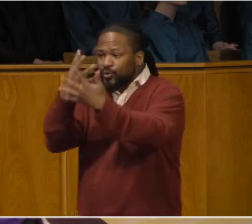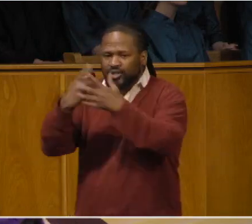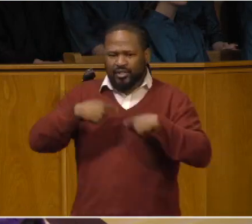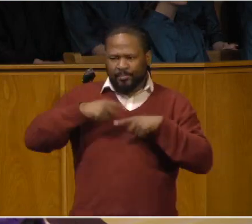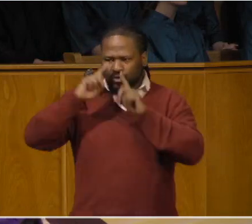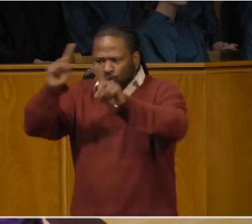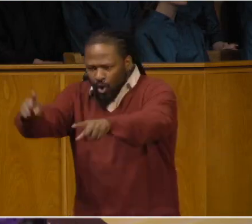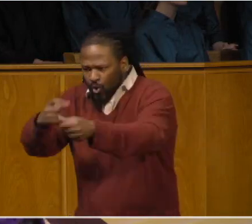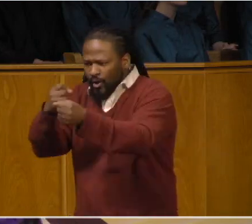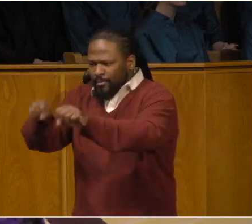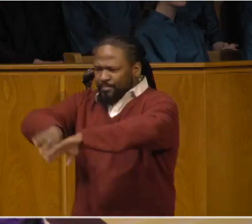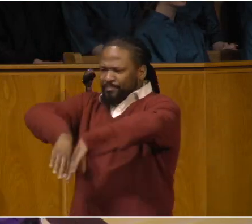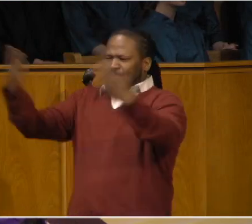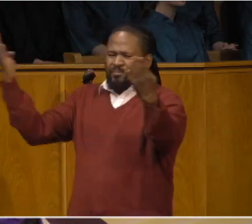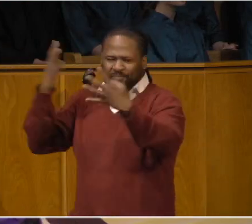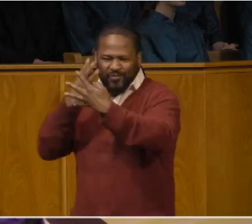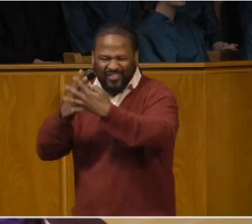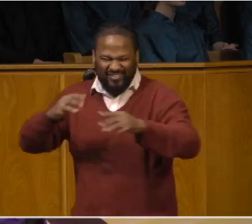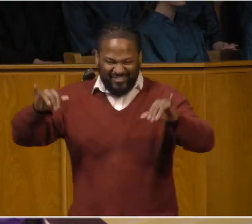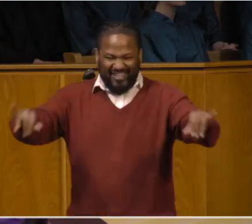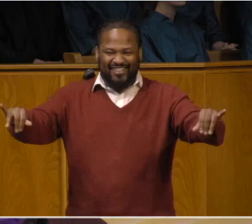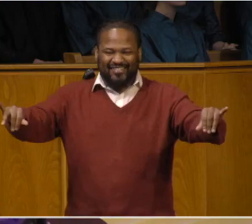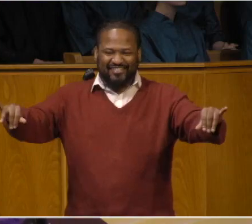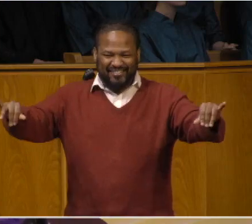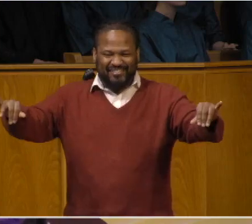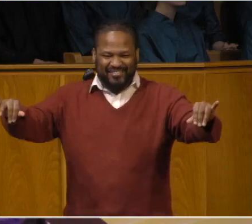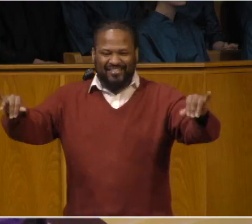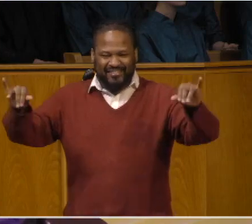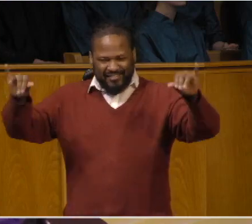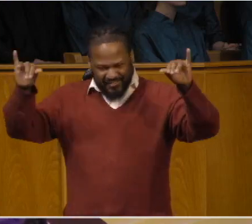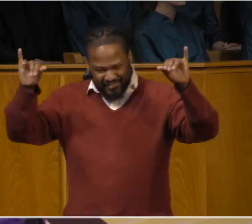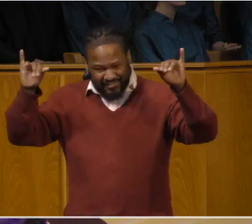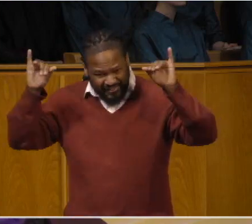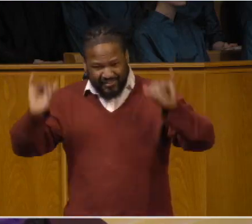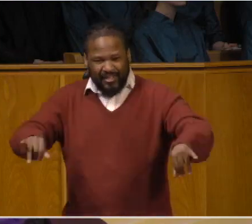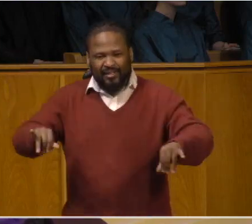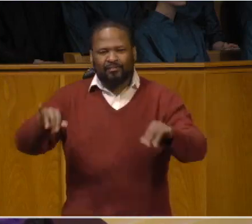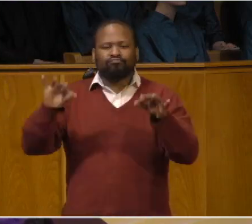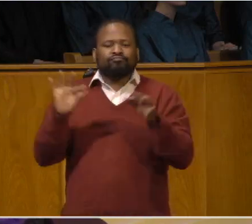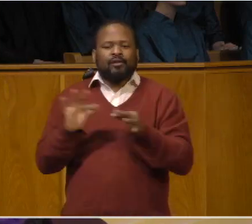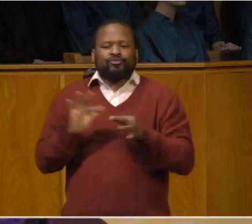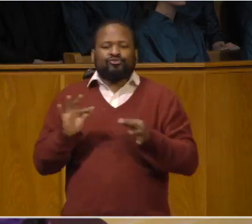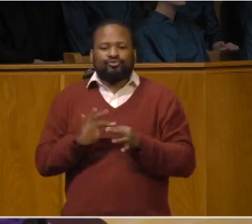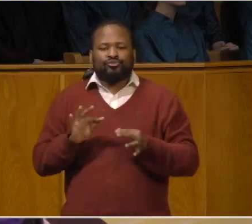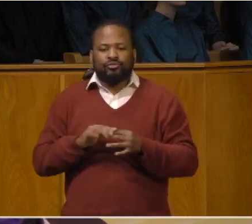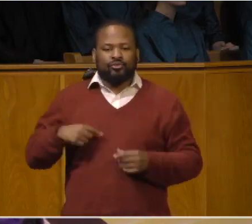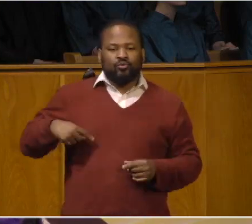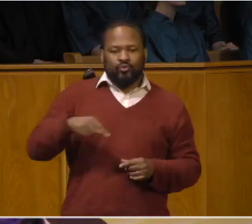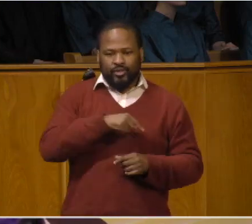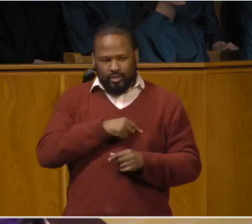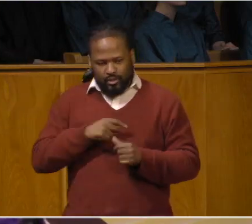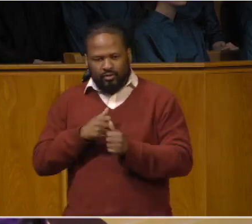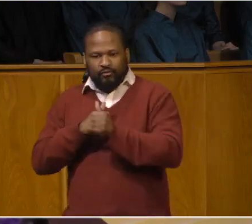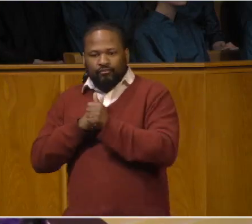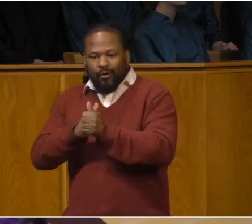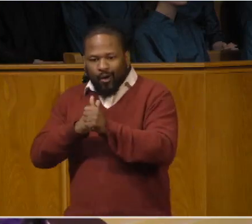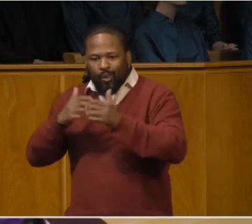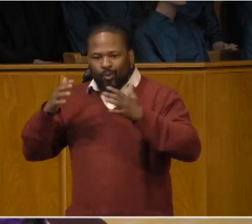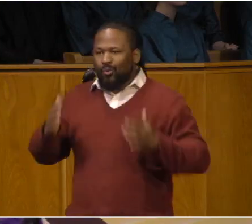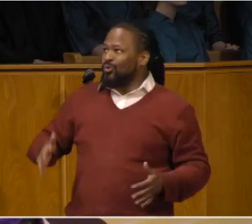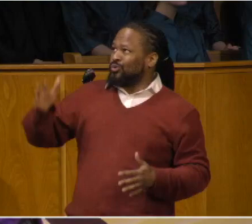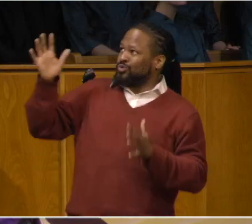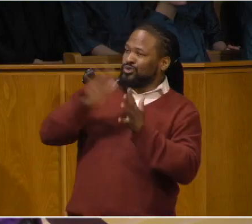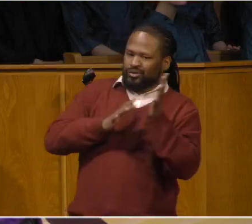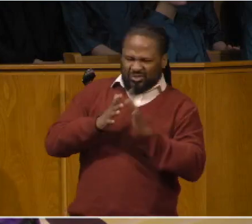it. That's the message. That is what we as Christians, followers of Christ, should be doing. It's